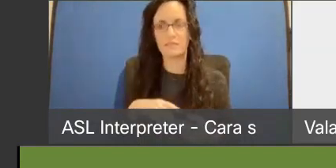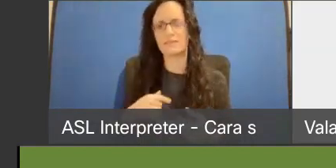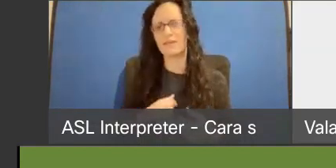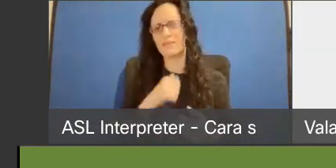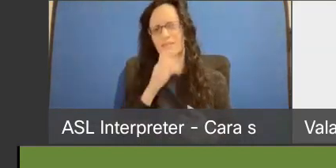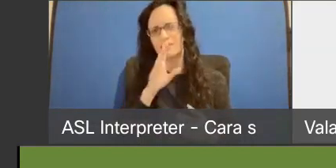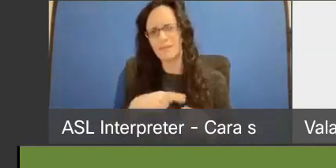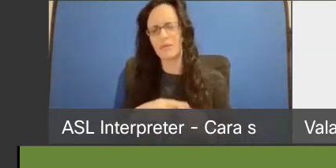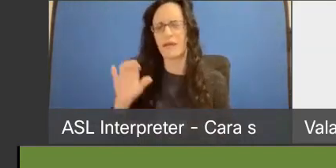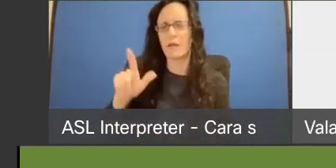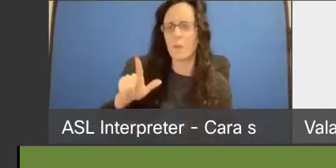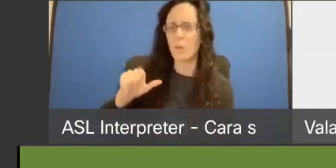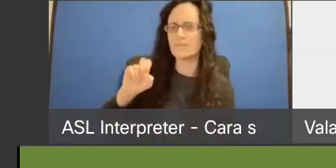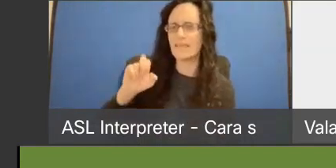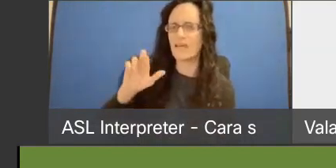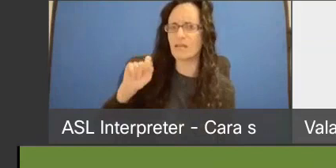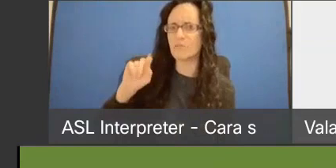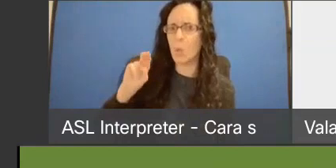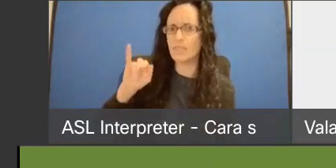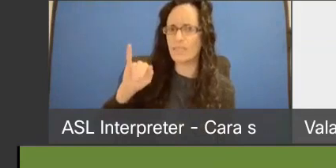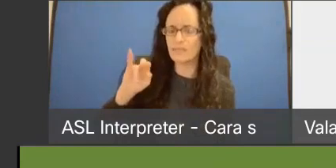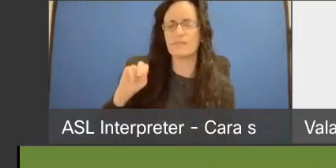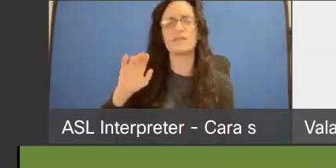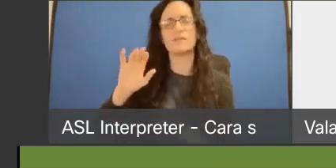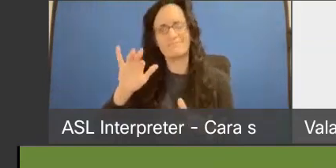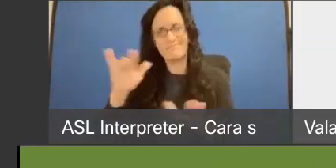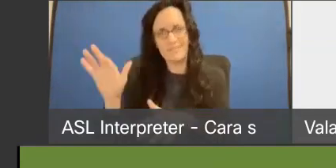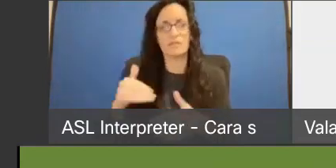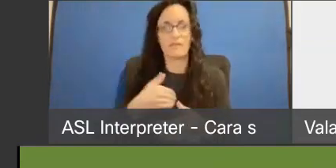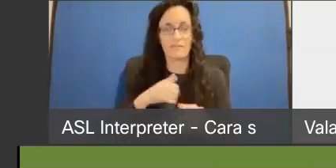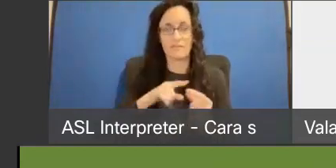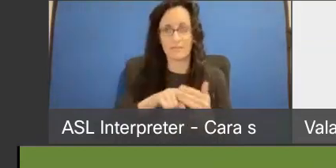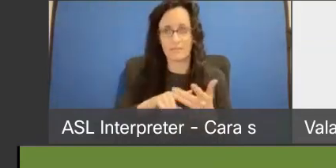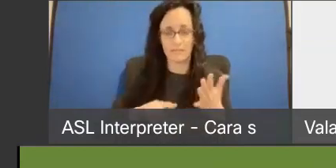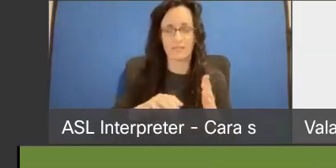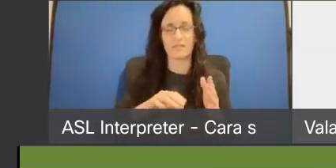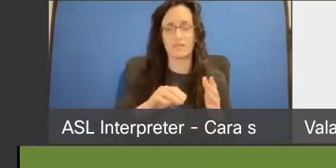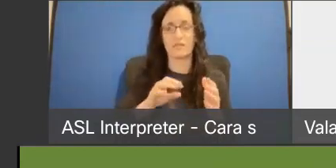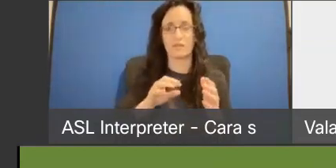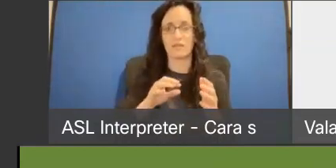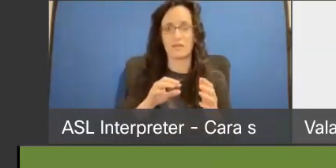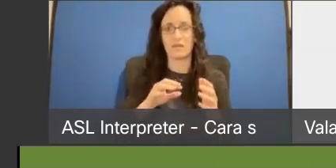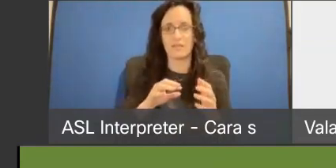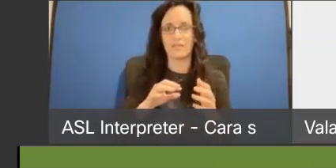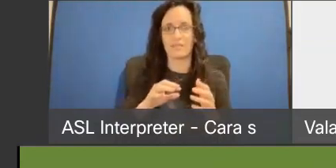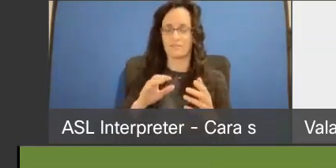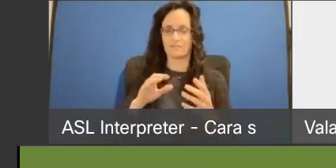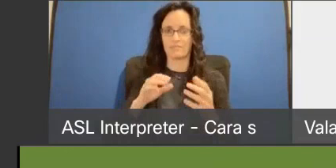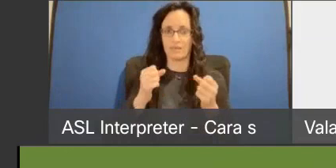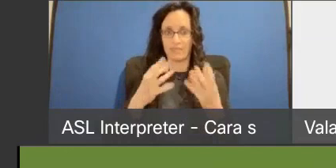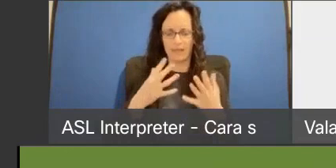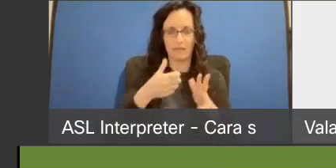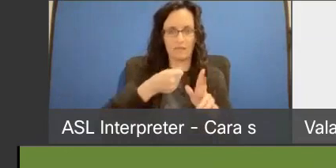serotonin levels or something. You got a bunch of those going on, right? That perfect storm of things that are coming together. And then